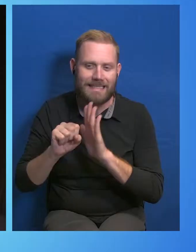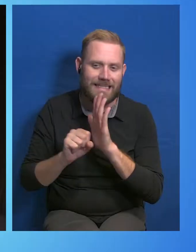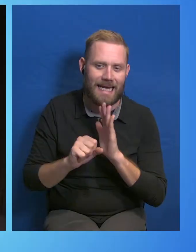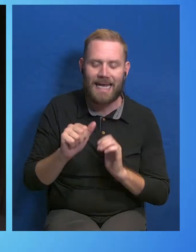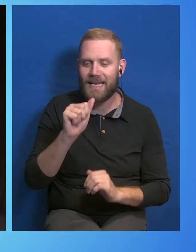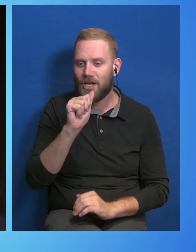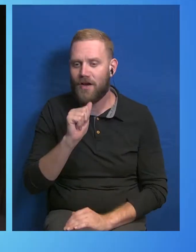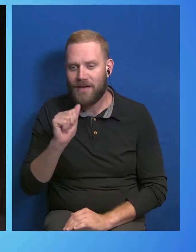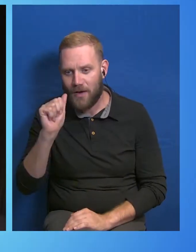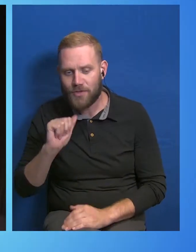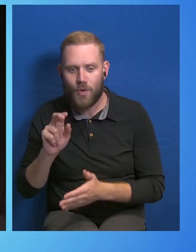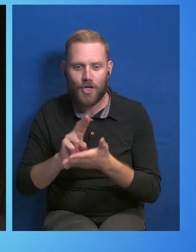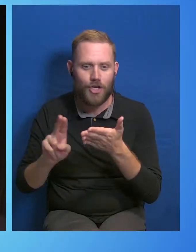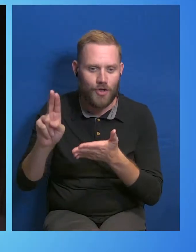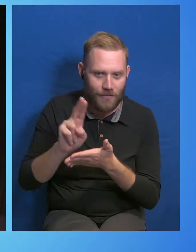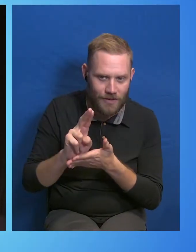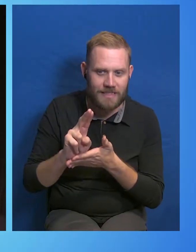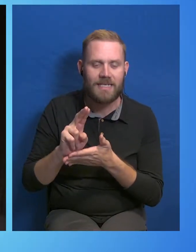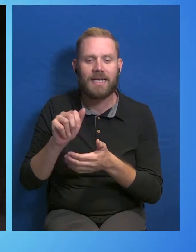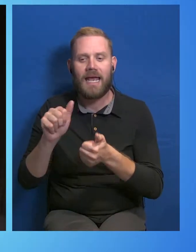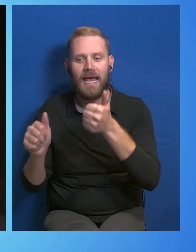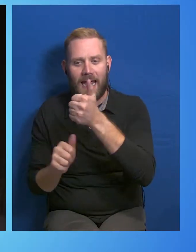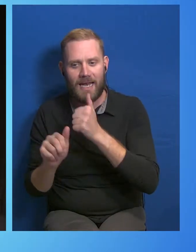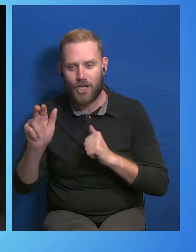and a University of Arizona.